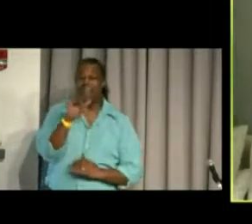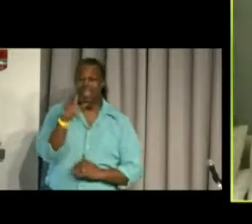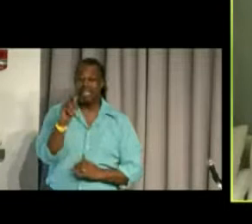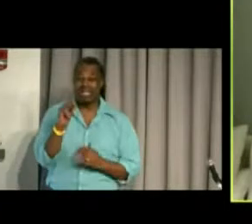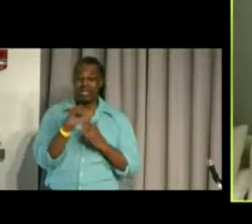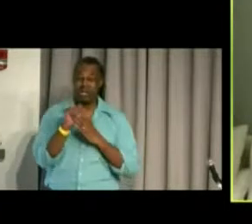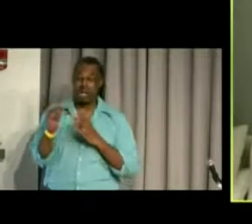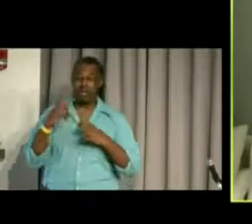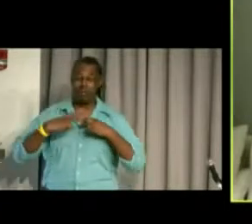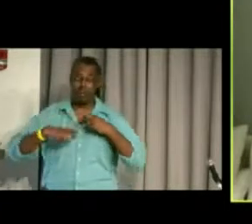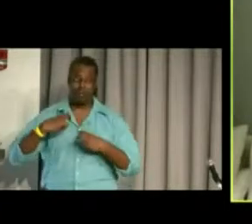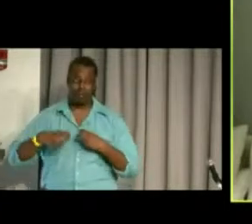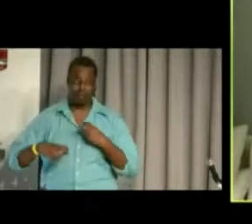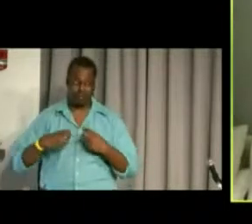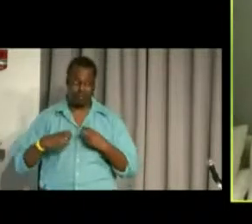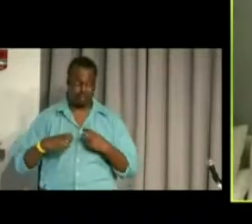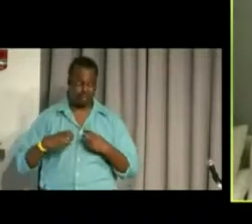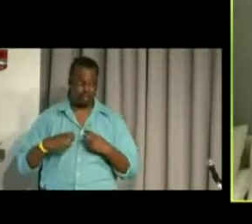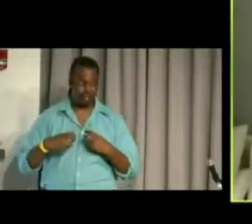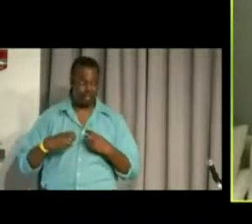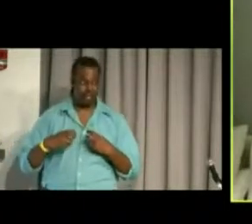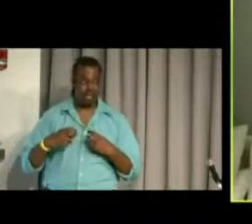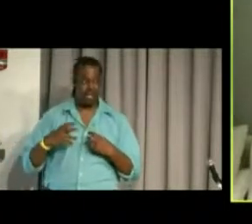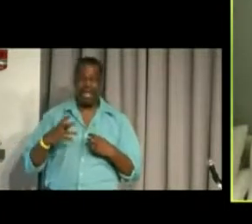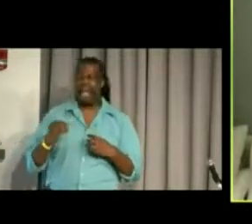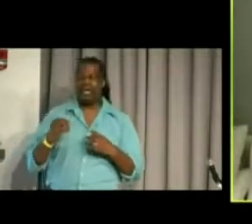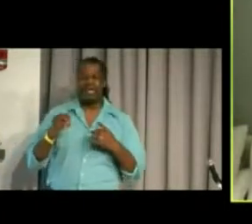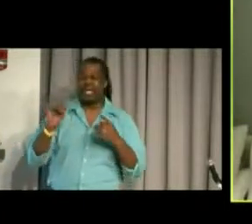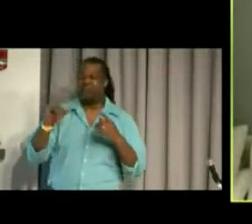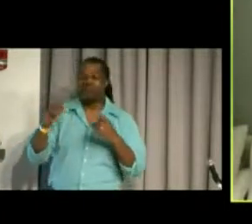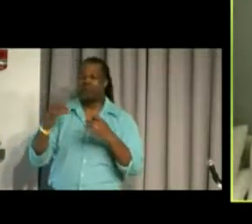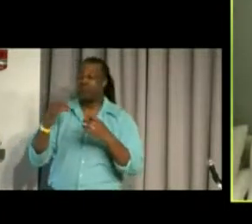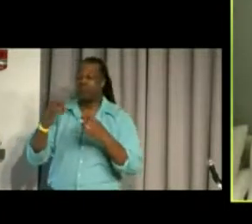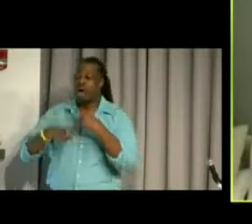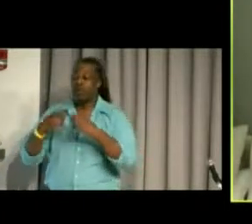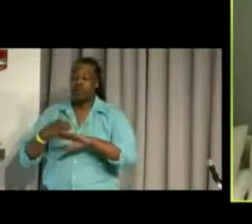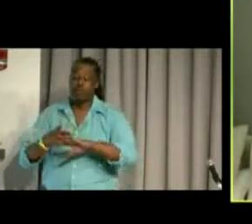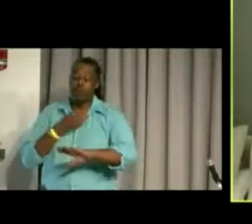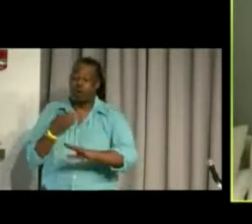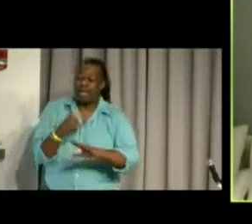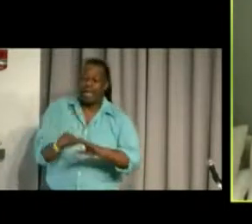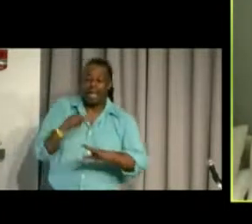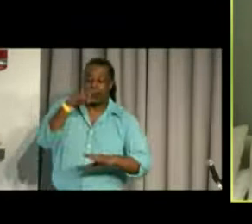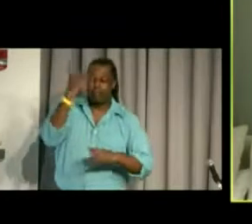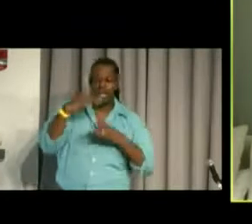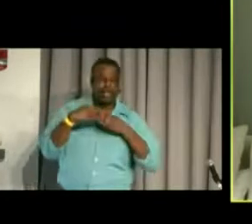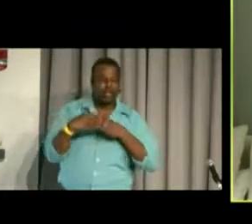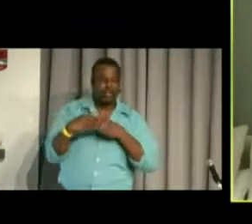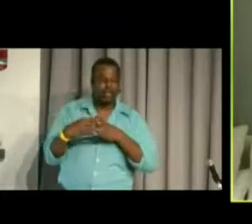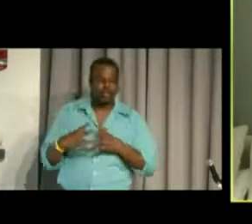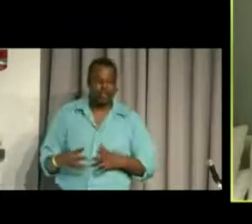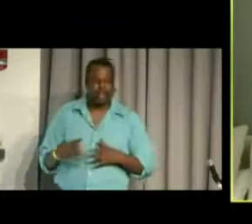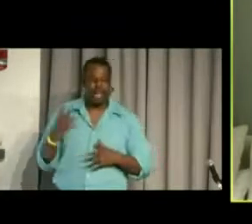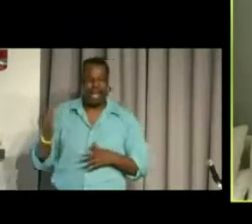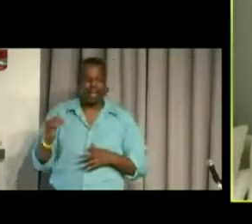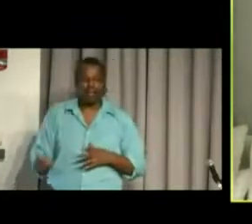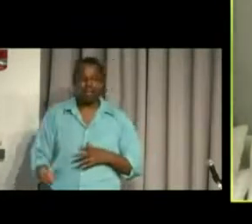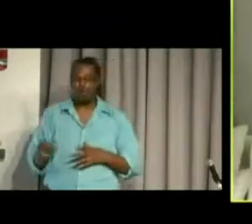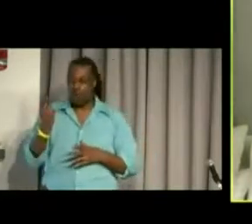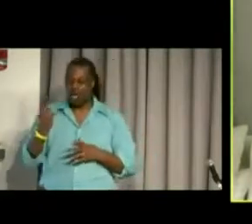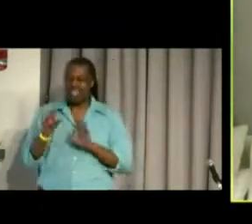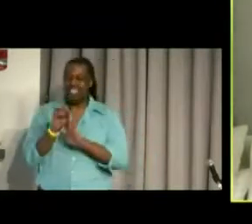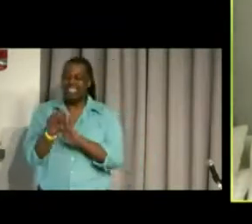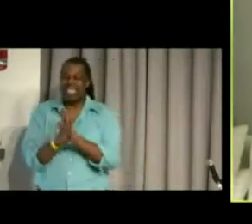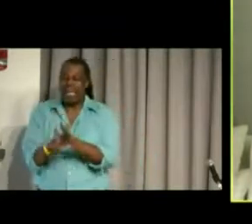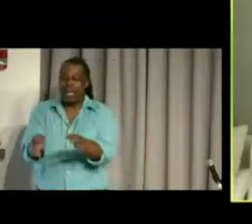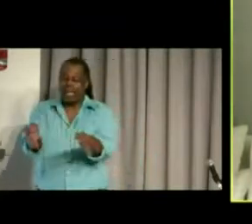And it predated any Black leadership. And it is one that the state is absolutely responsible